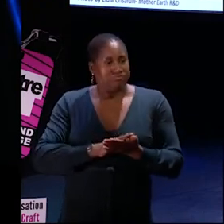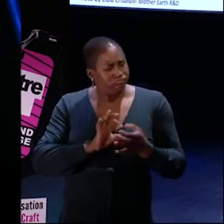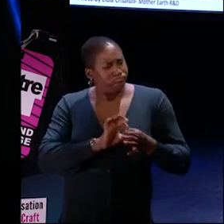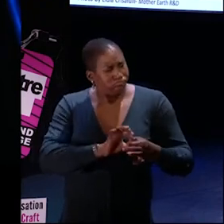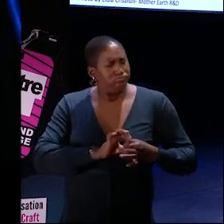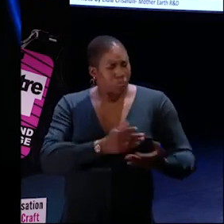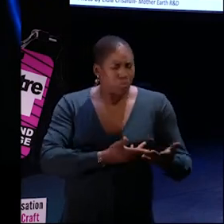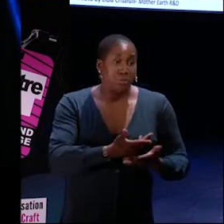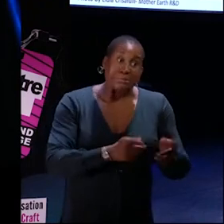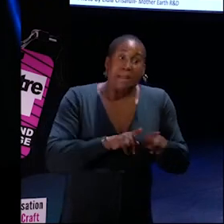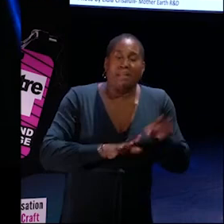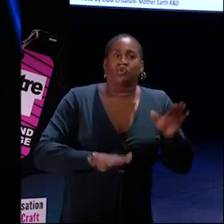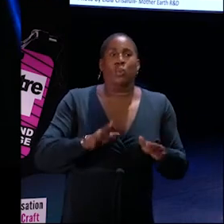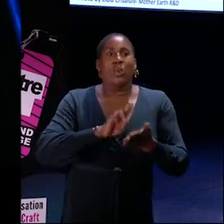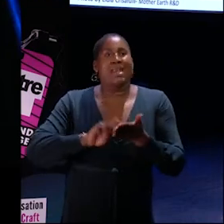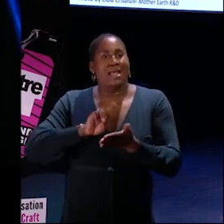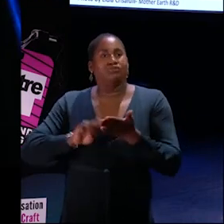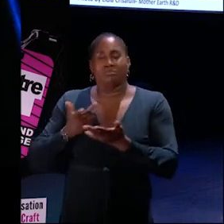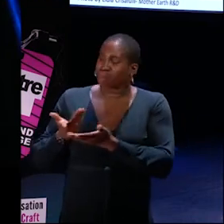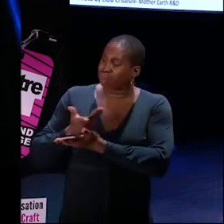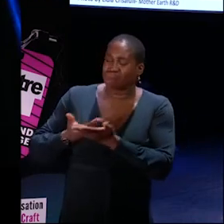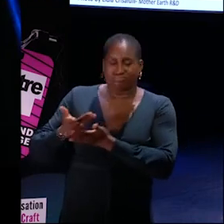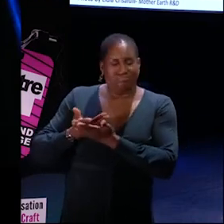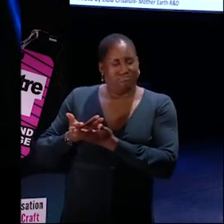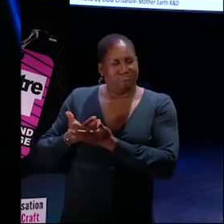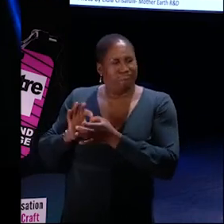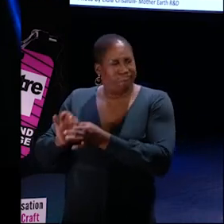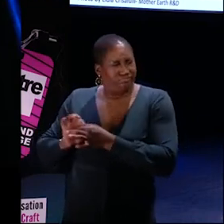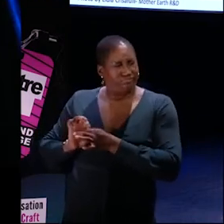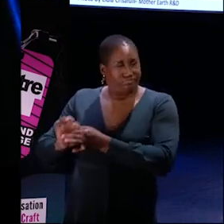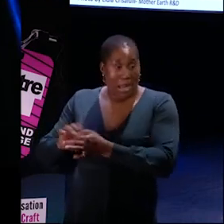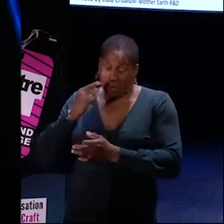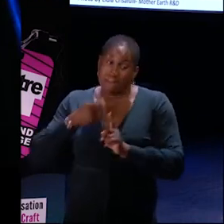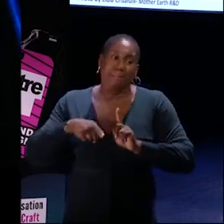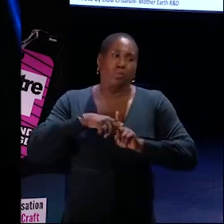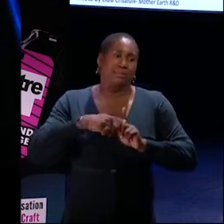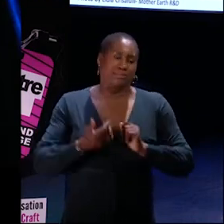relationship with nature, in my opinion, could also be more positive.